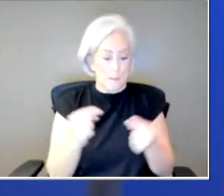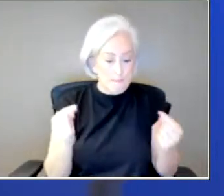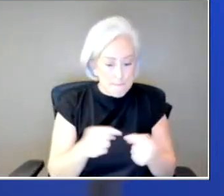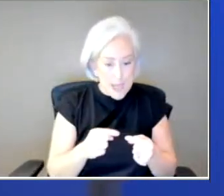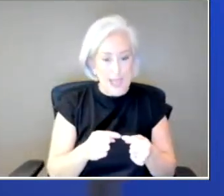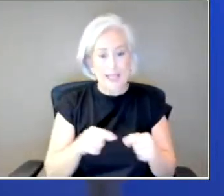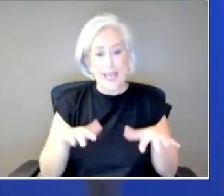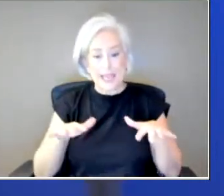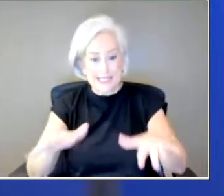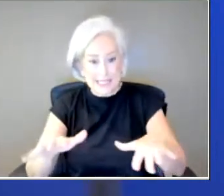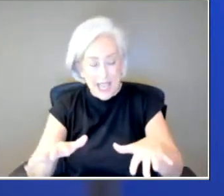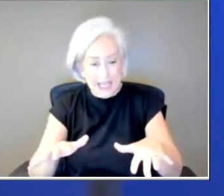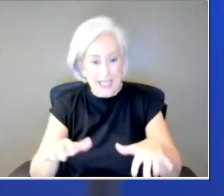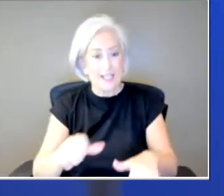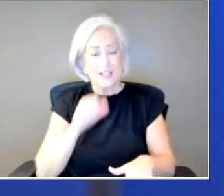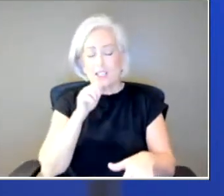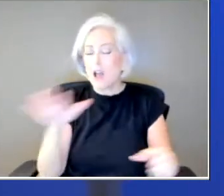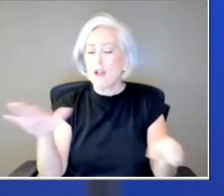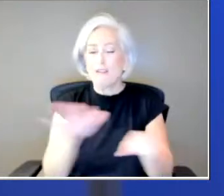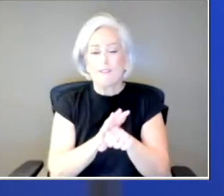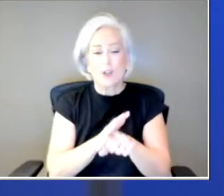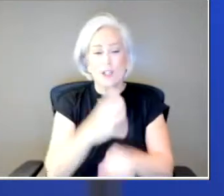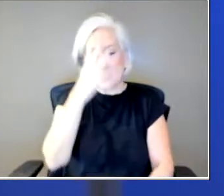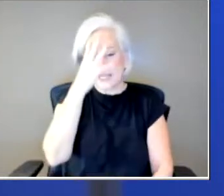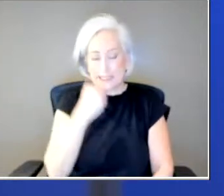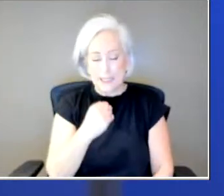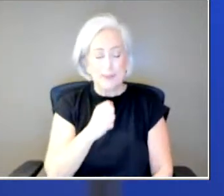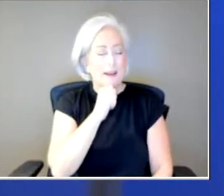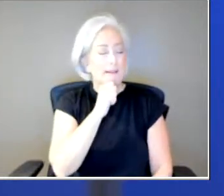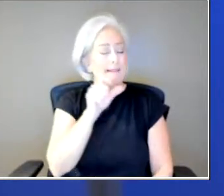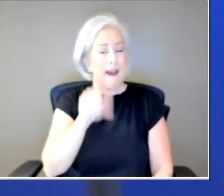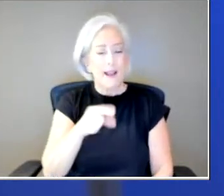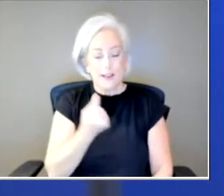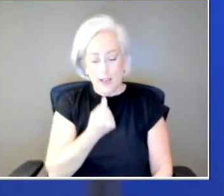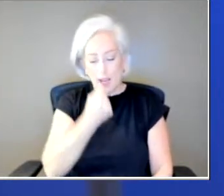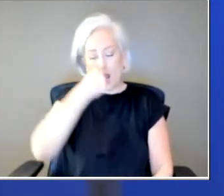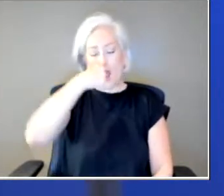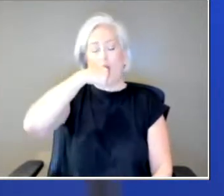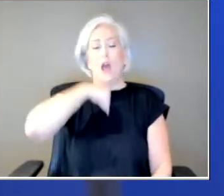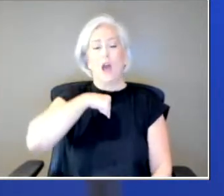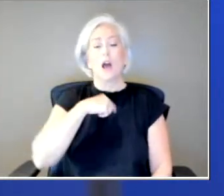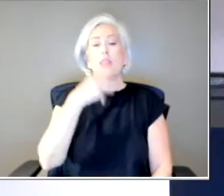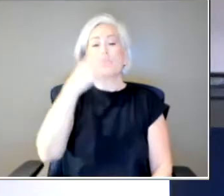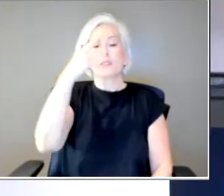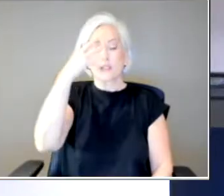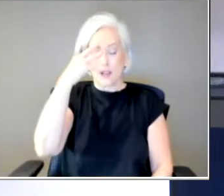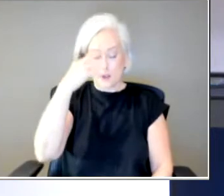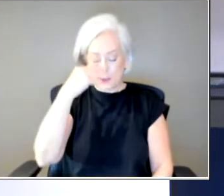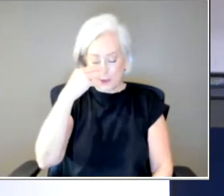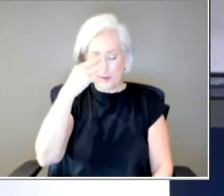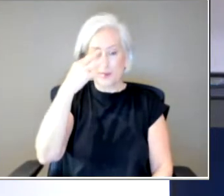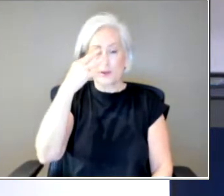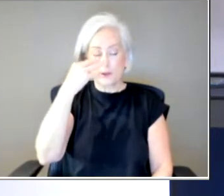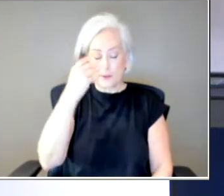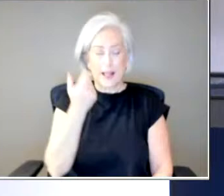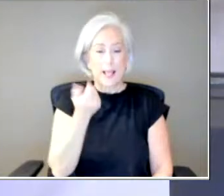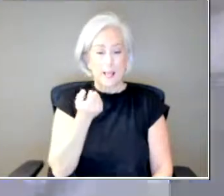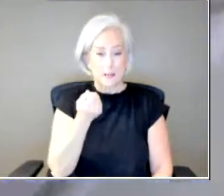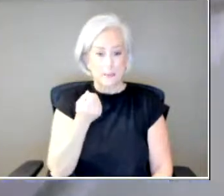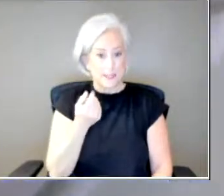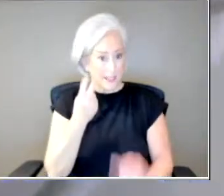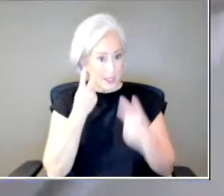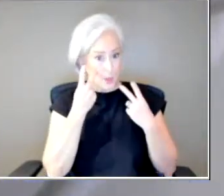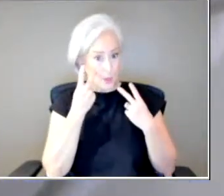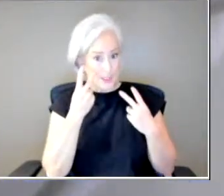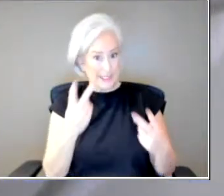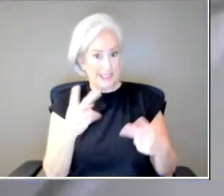all the way asleep, don't have to put tubes down their throat to help them breathe or anything like that, like you do with a big major surgery. I think we have some footage of you performing this too. So